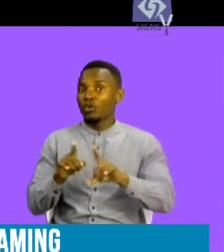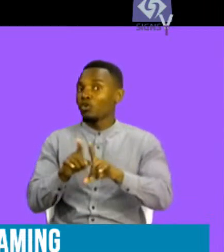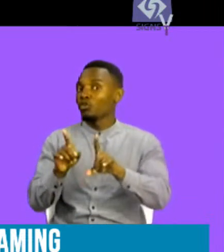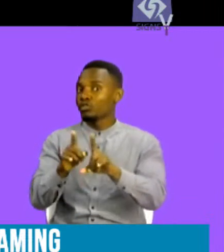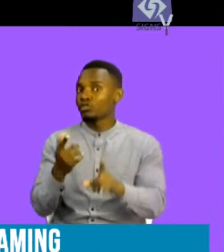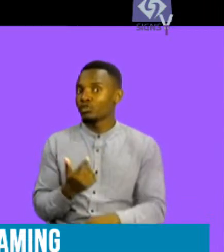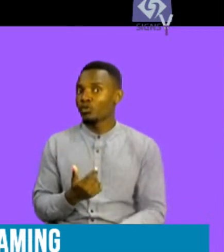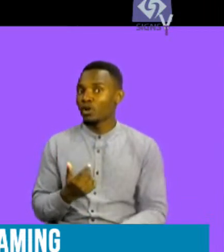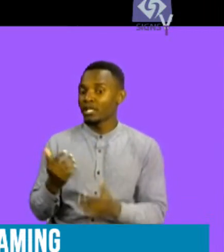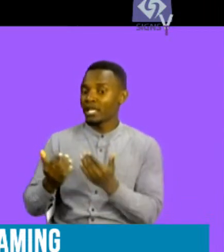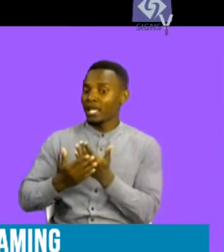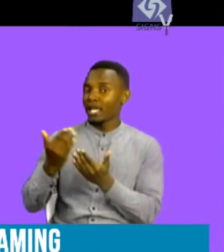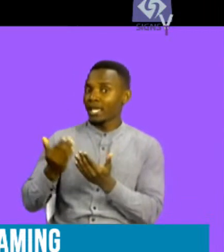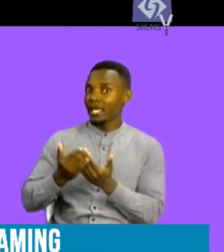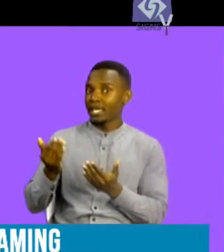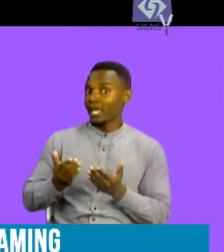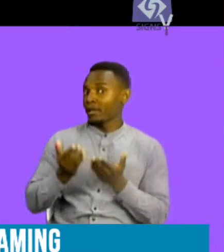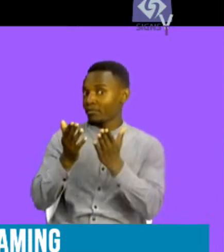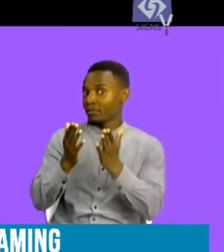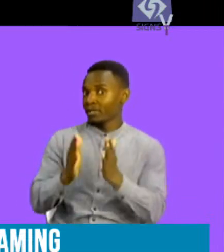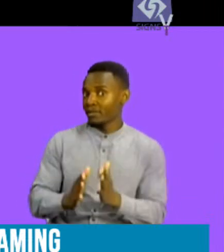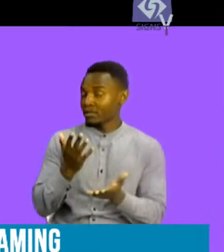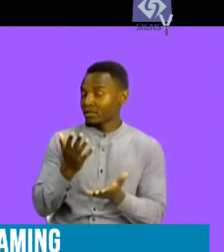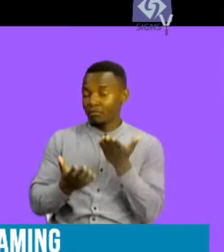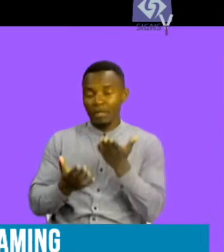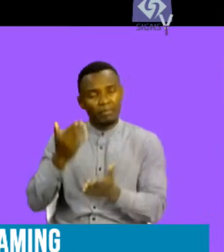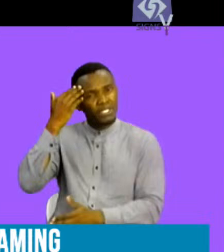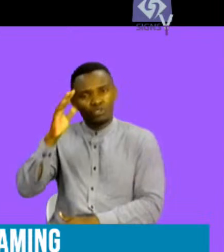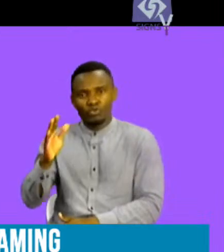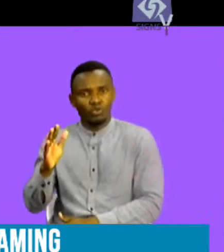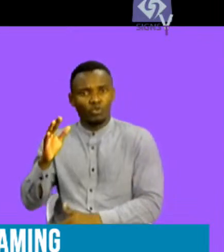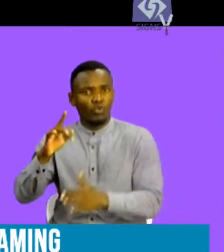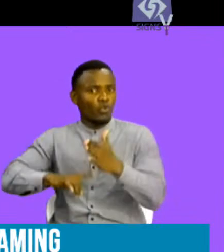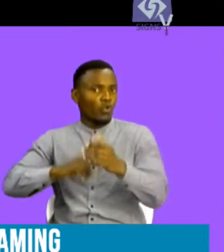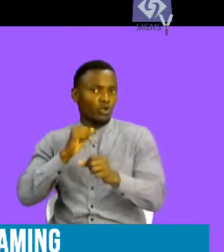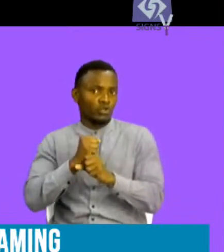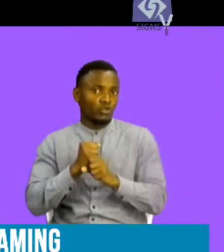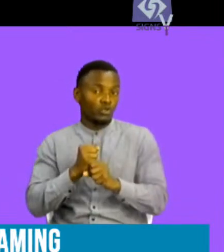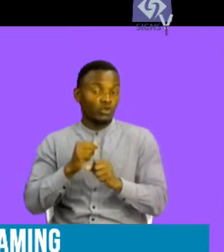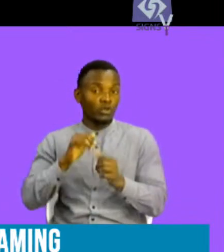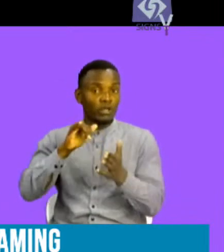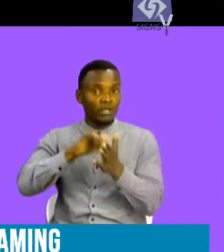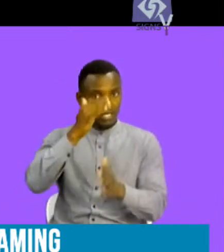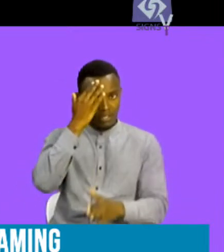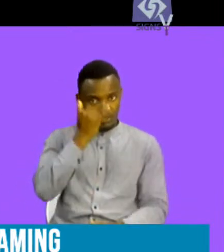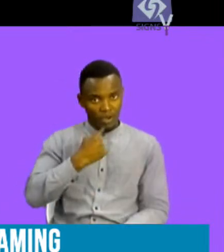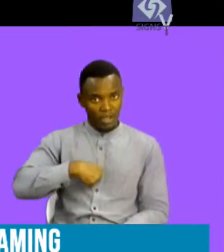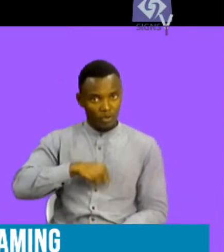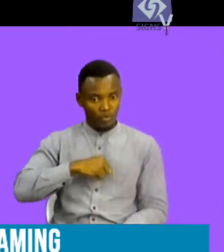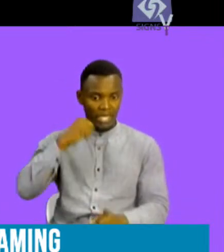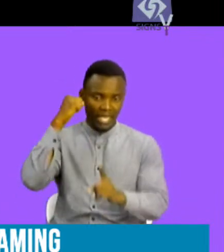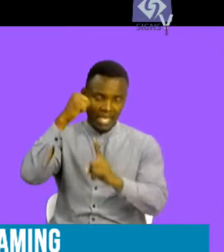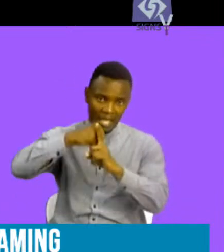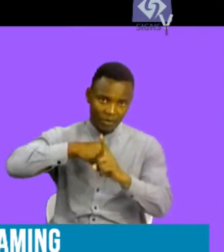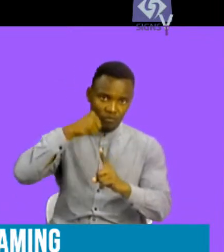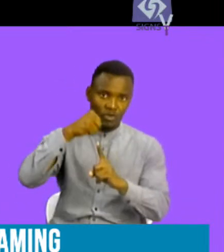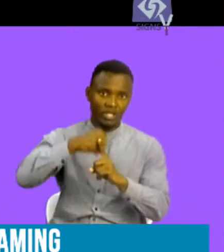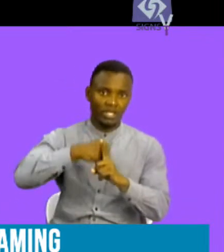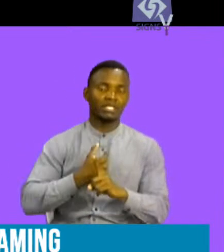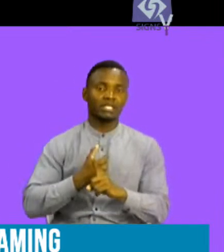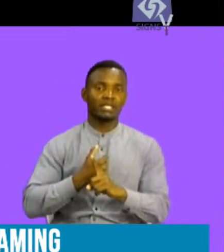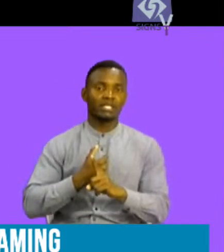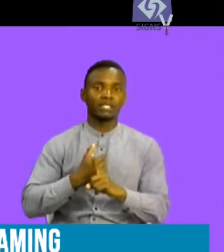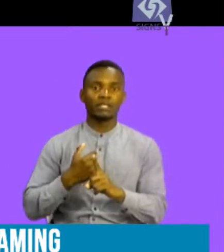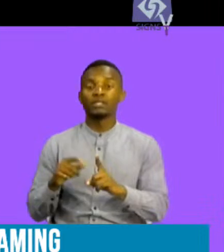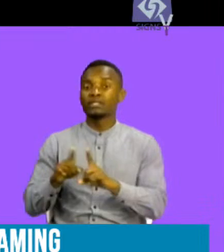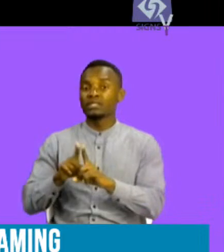the caregivers, maybe some of them they don't know where to start. So that is why we are advocating on this, and we are doing it